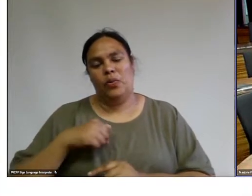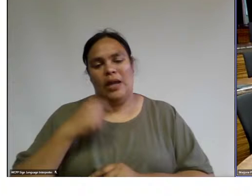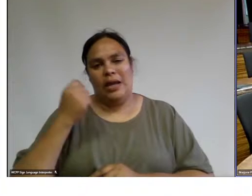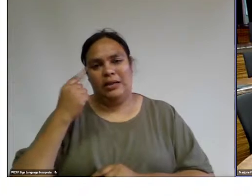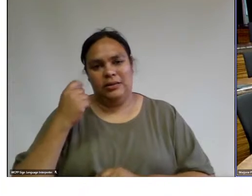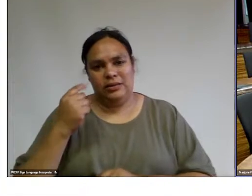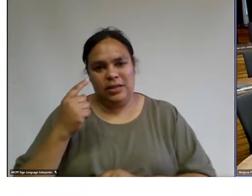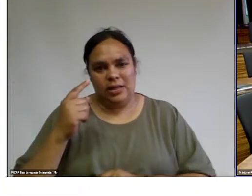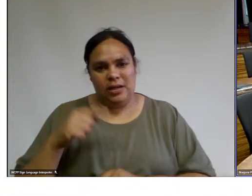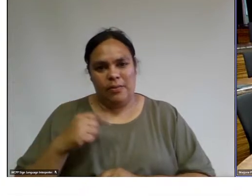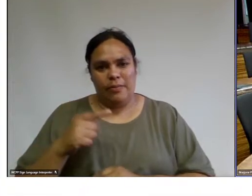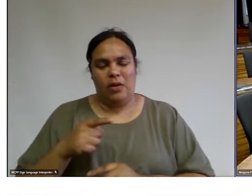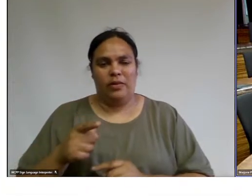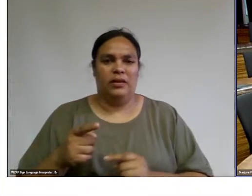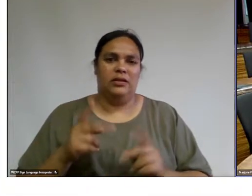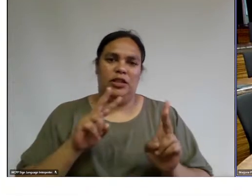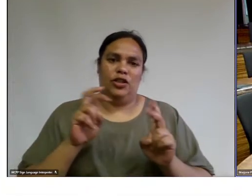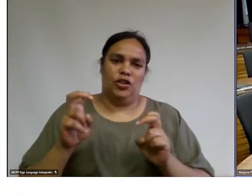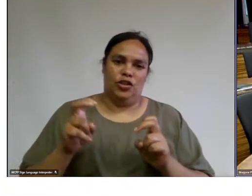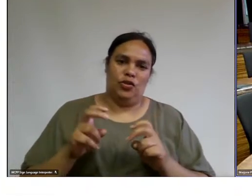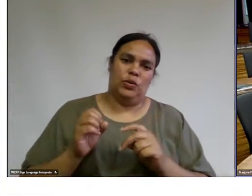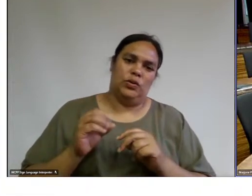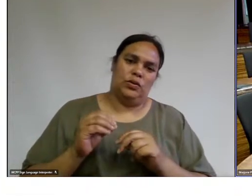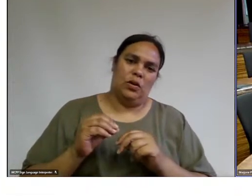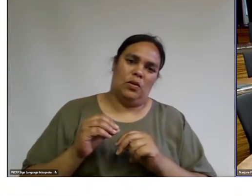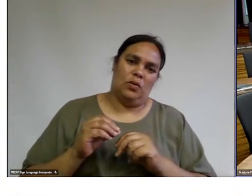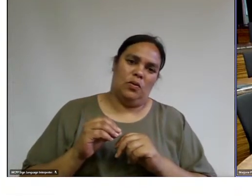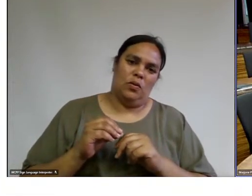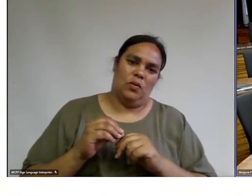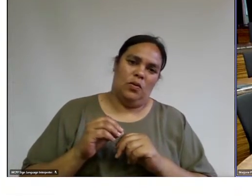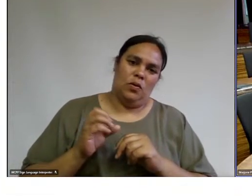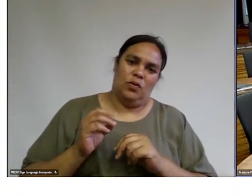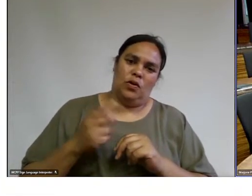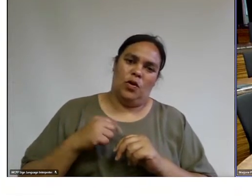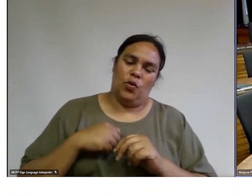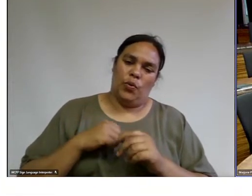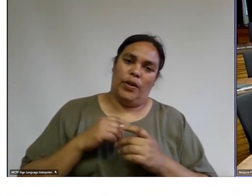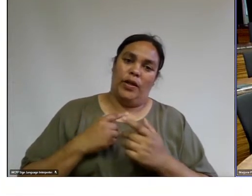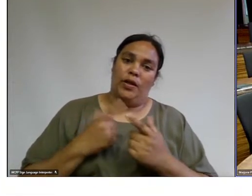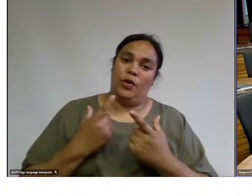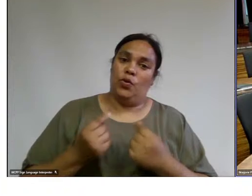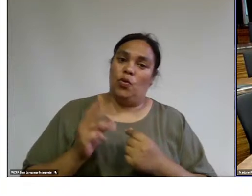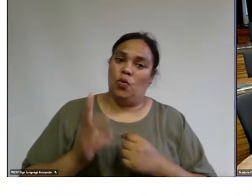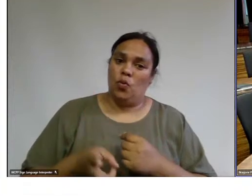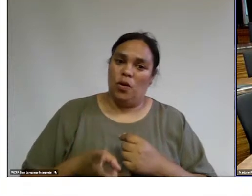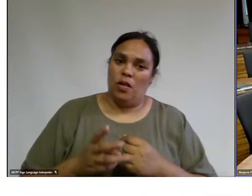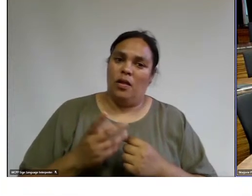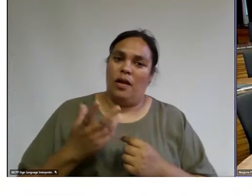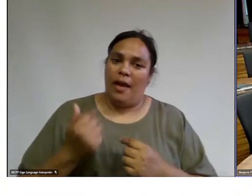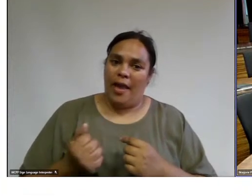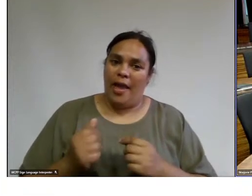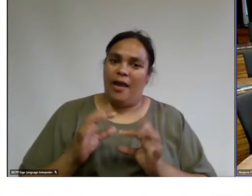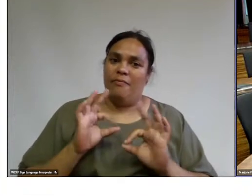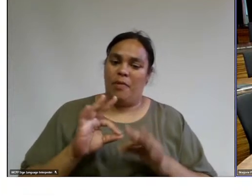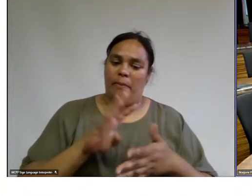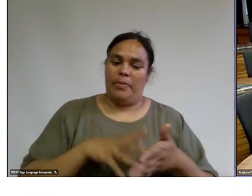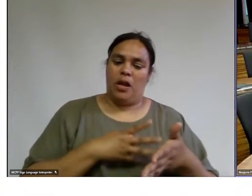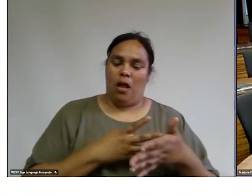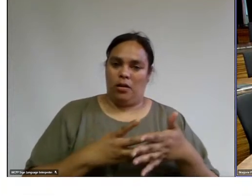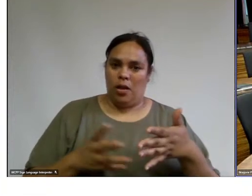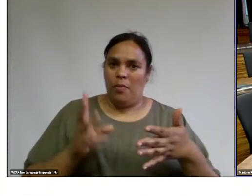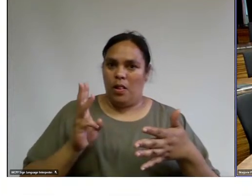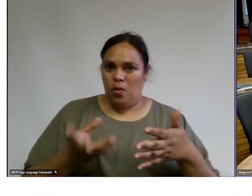seriousness around this matter. So what we've committed to do is to have a proper timetable that we